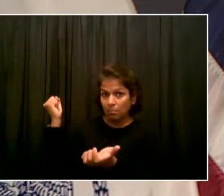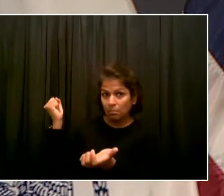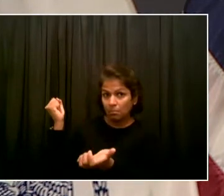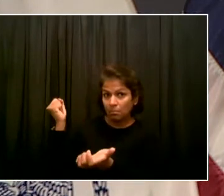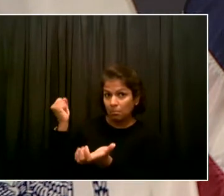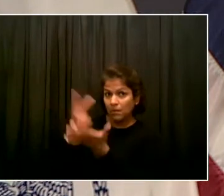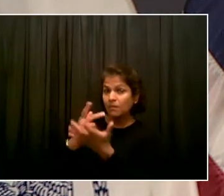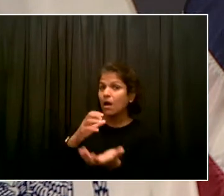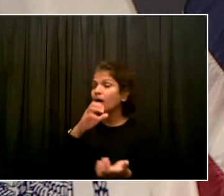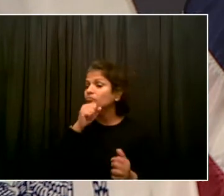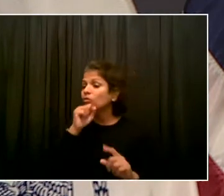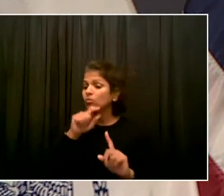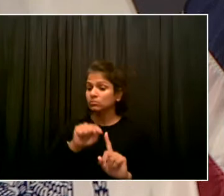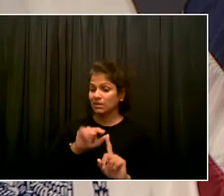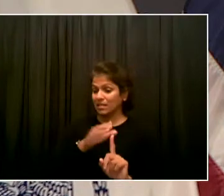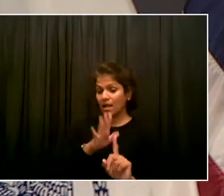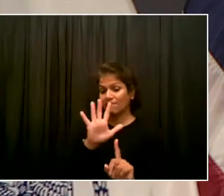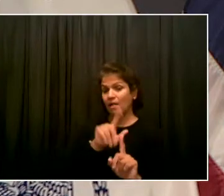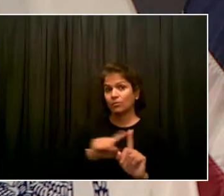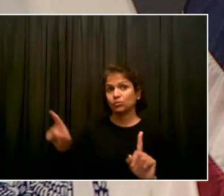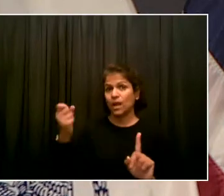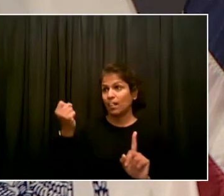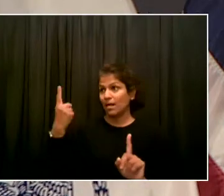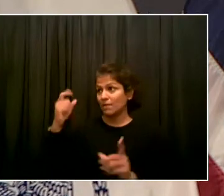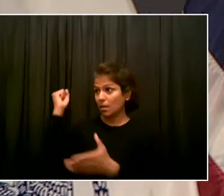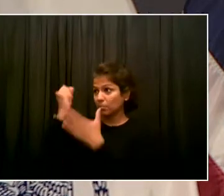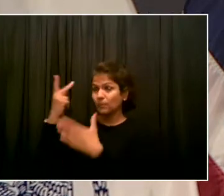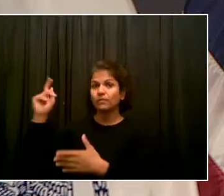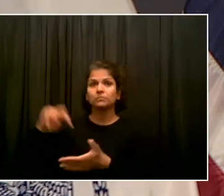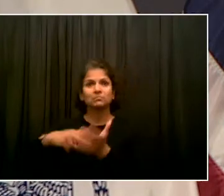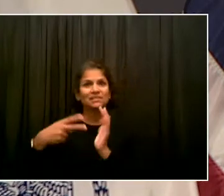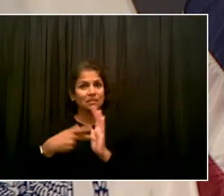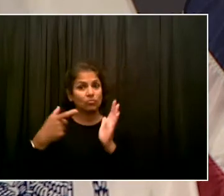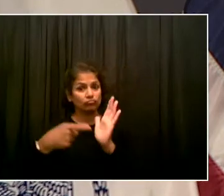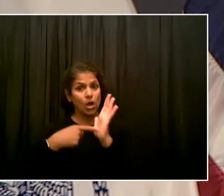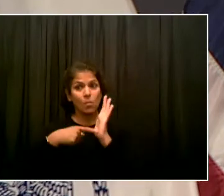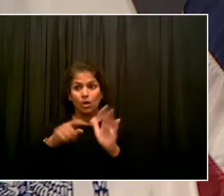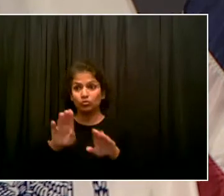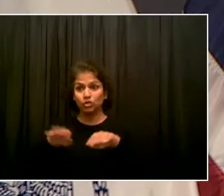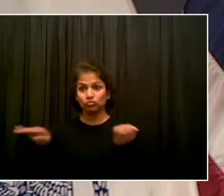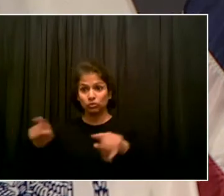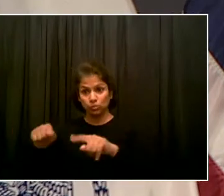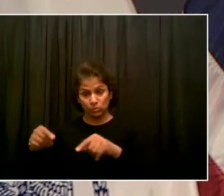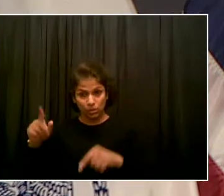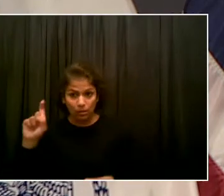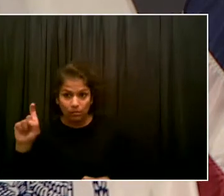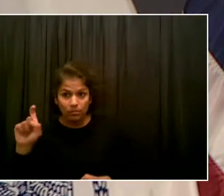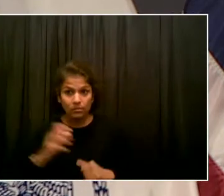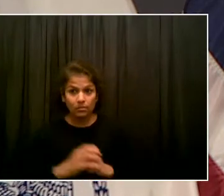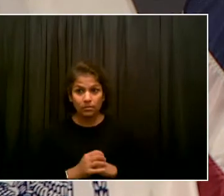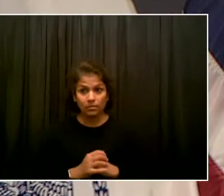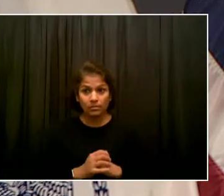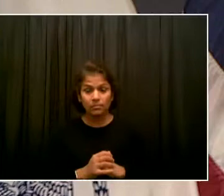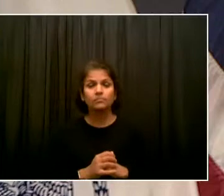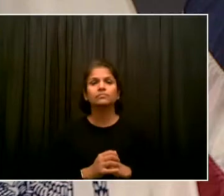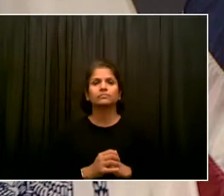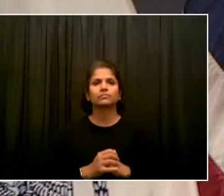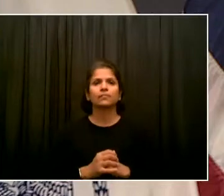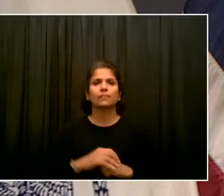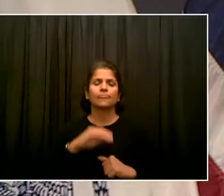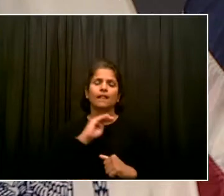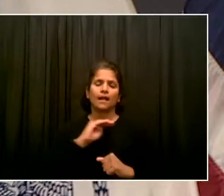you, because anyone who doesn't want to put words in my mouth and is asking a sincere question is deeply, deeply appreciated, and I appreciate the integrity of